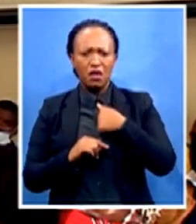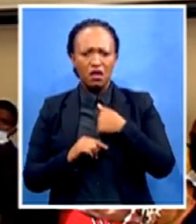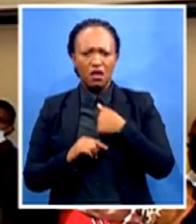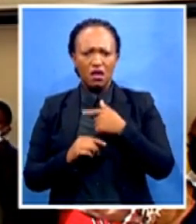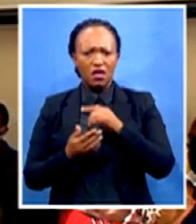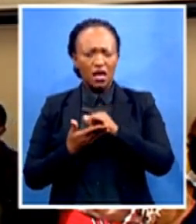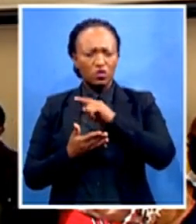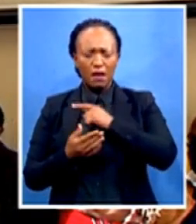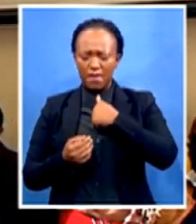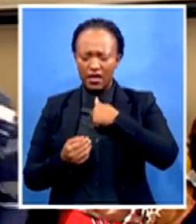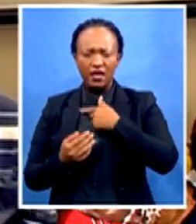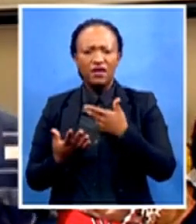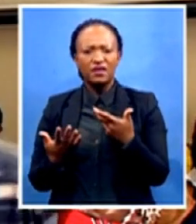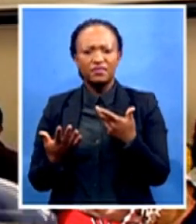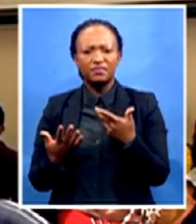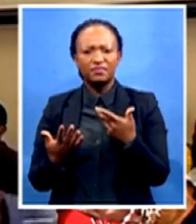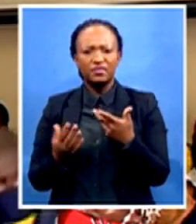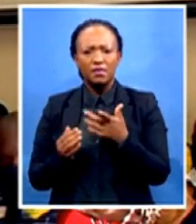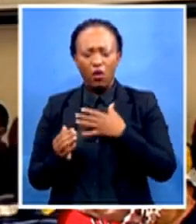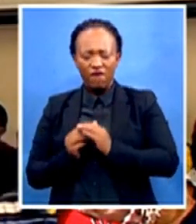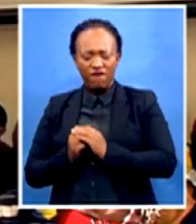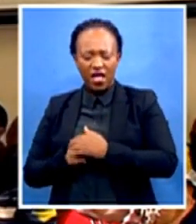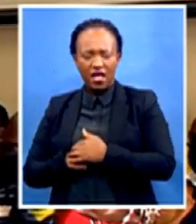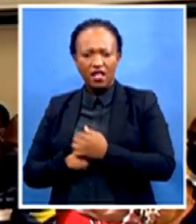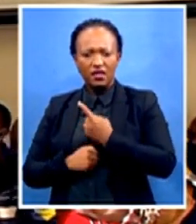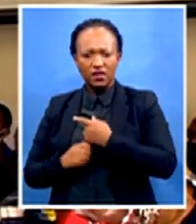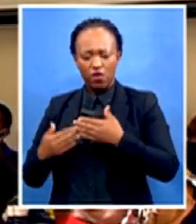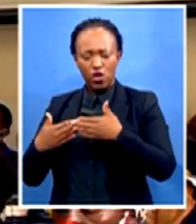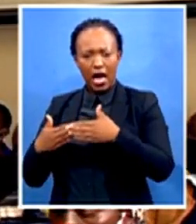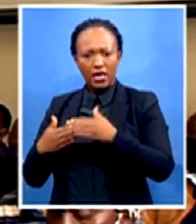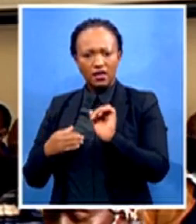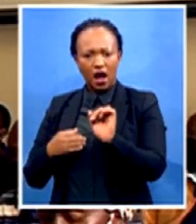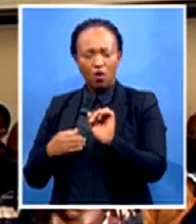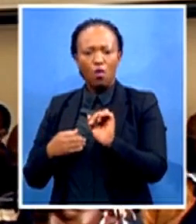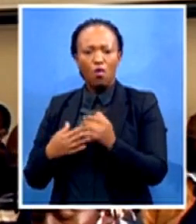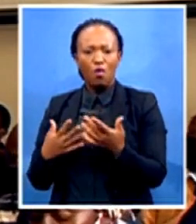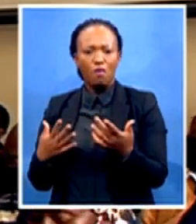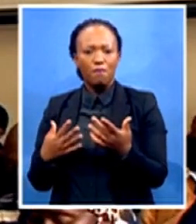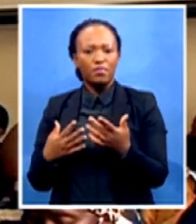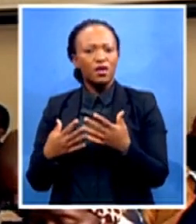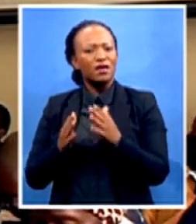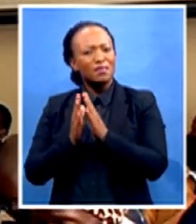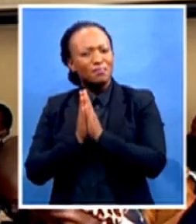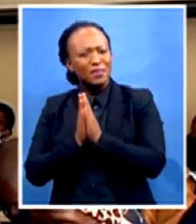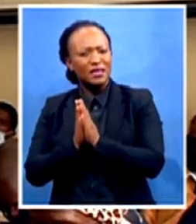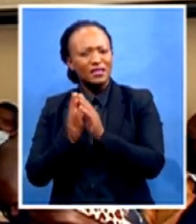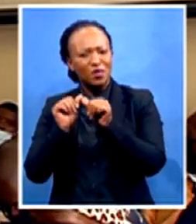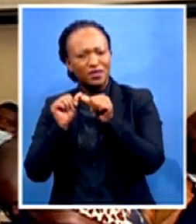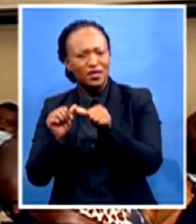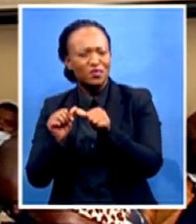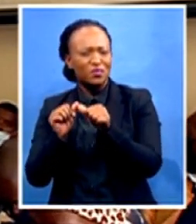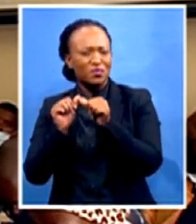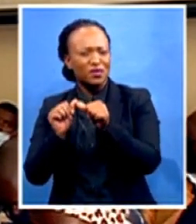to hide in front of your gate." She kept on pleading with them. She kept on asking